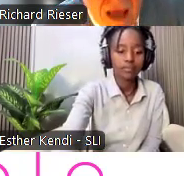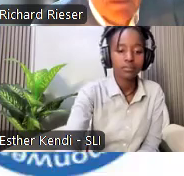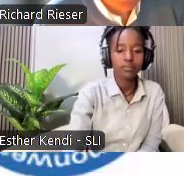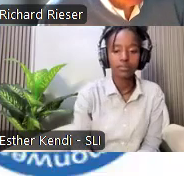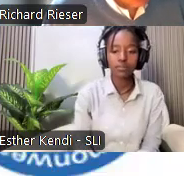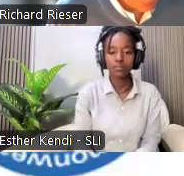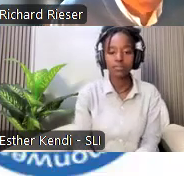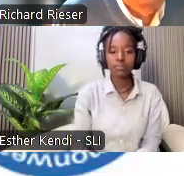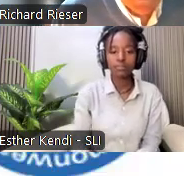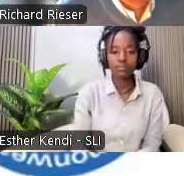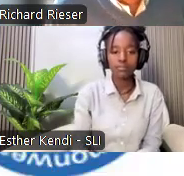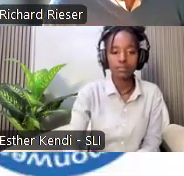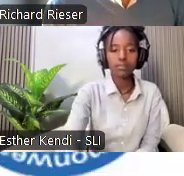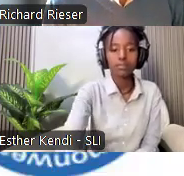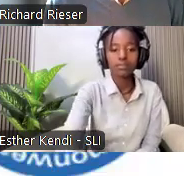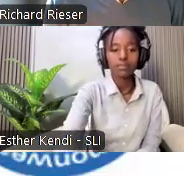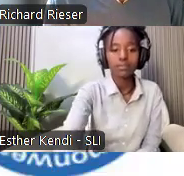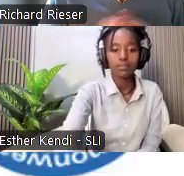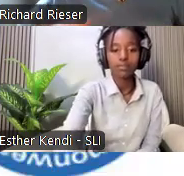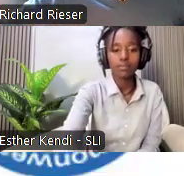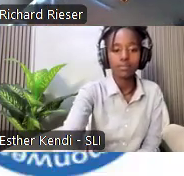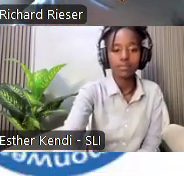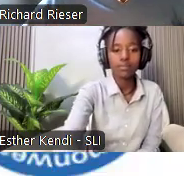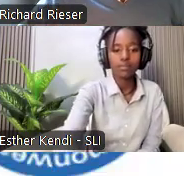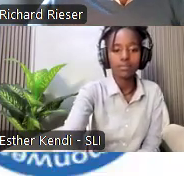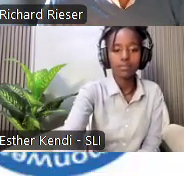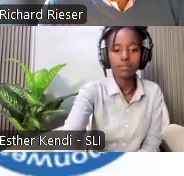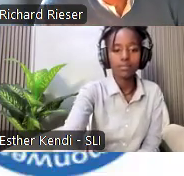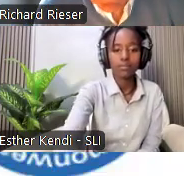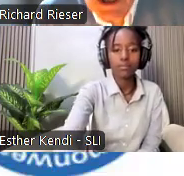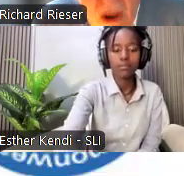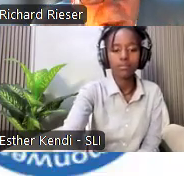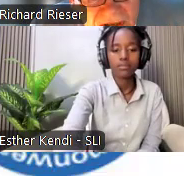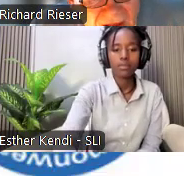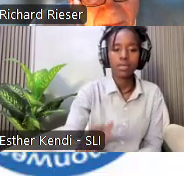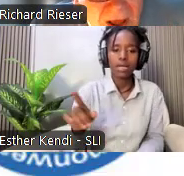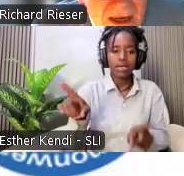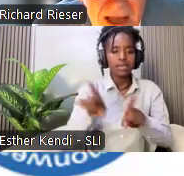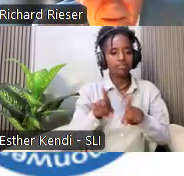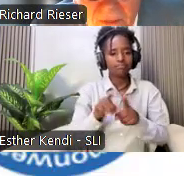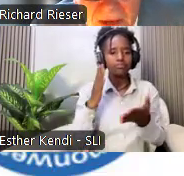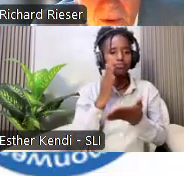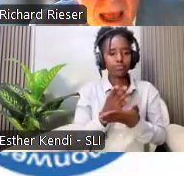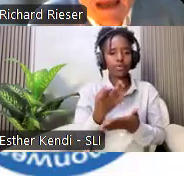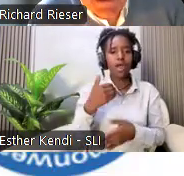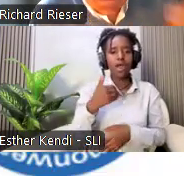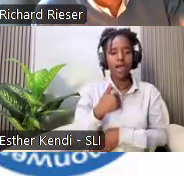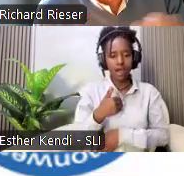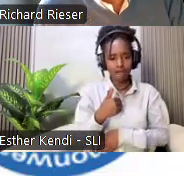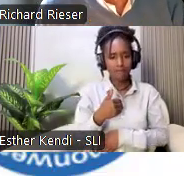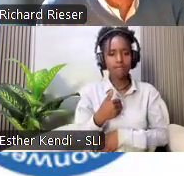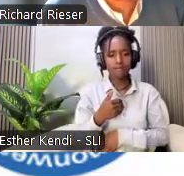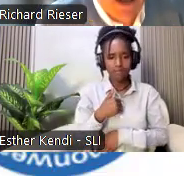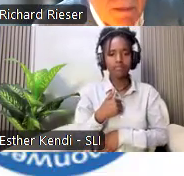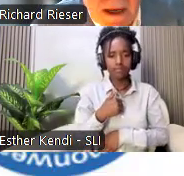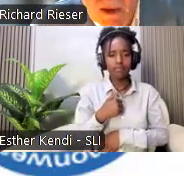Next slide, please. Yeah. So the paradigm shift, which was developed by disabled people, came into